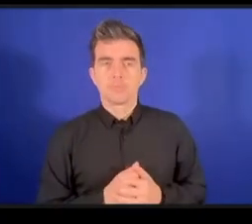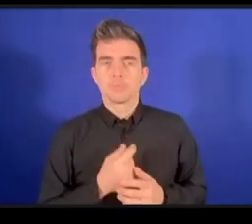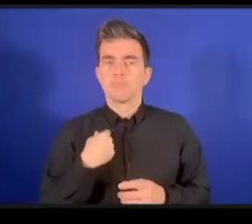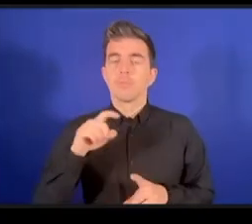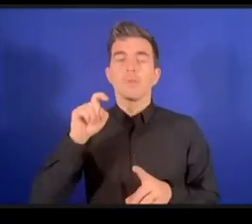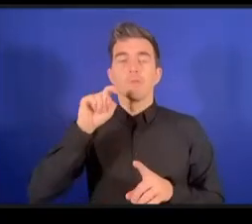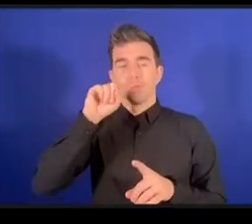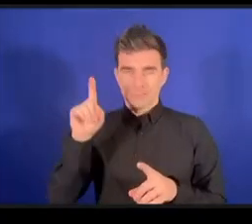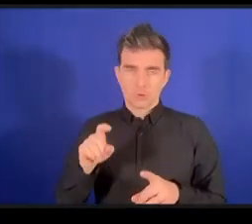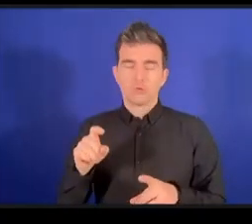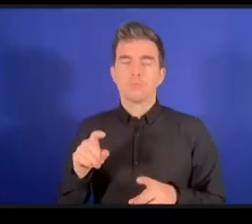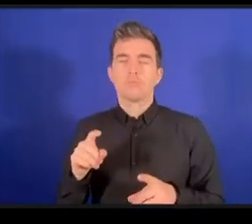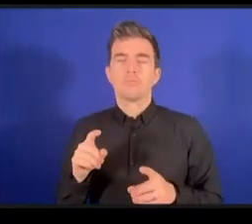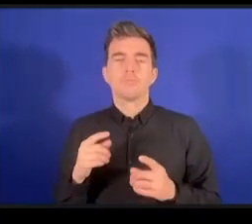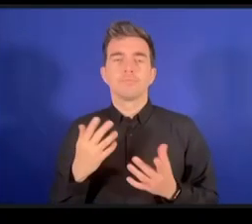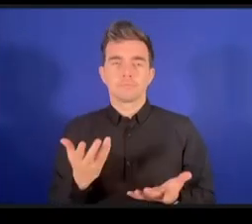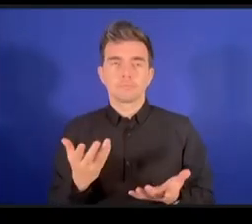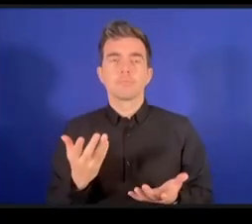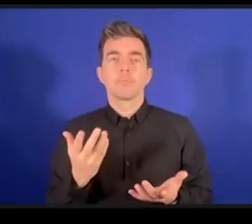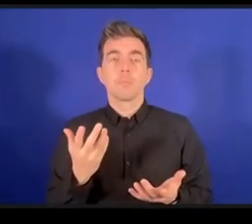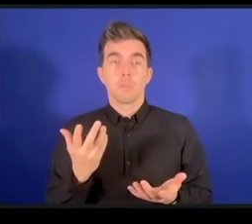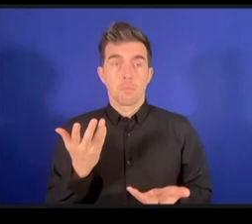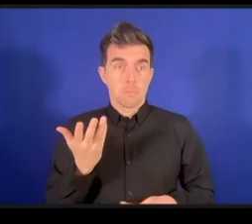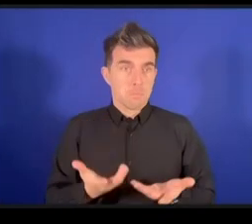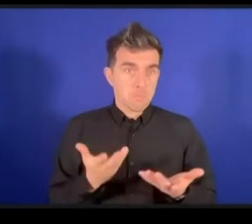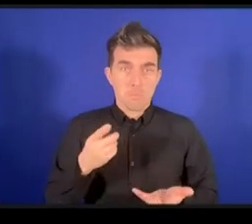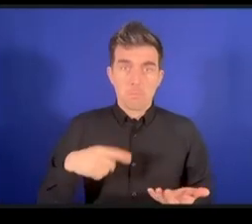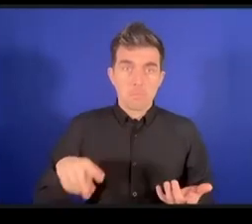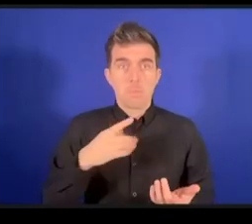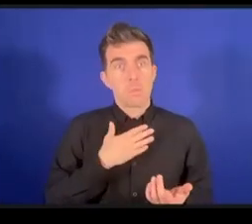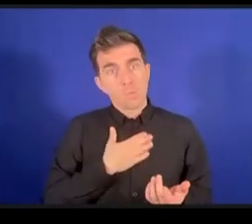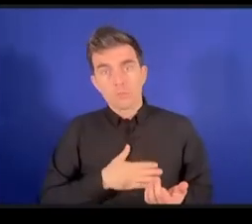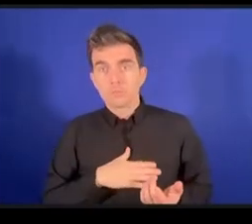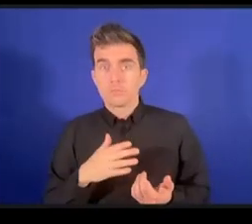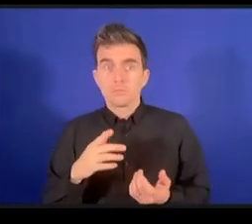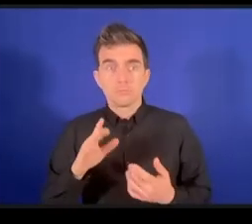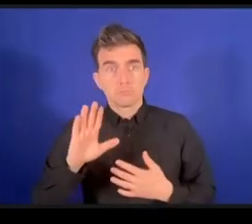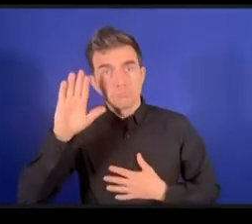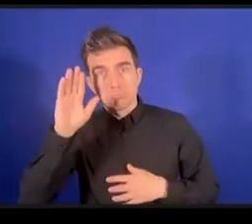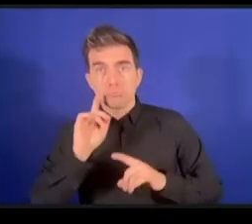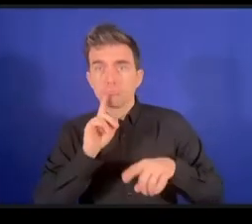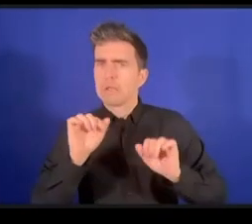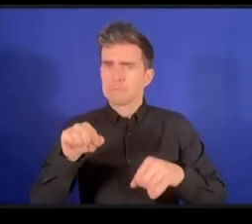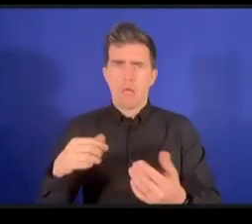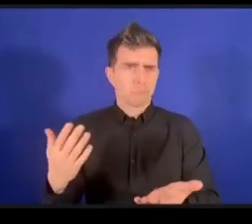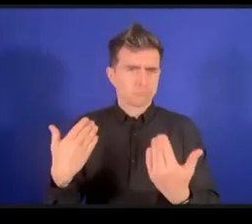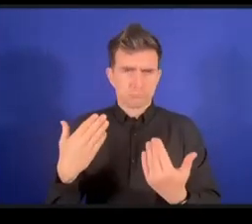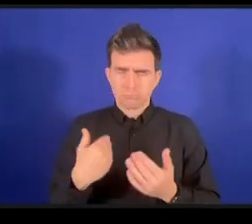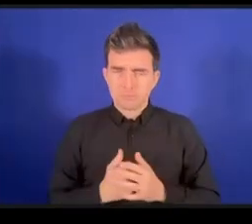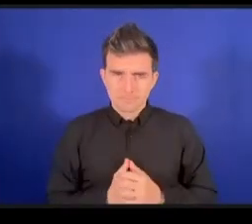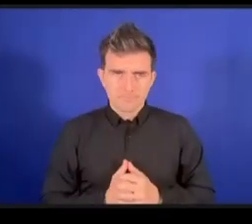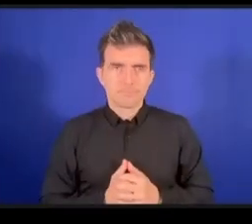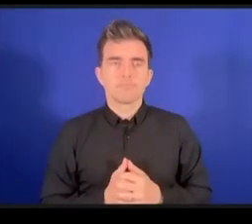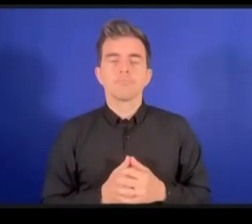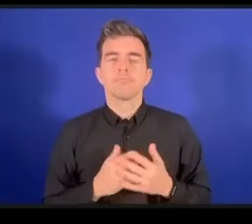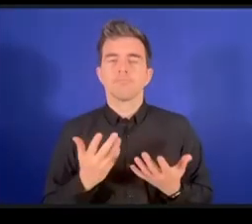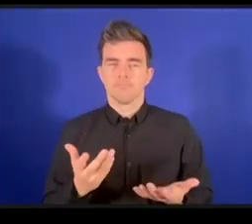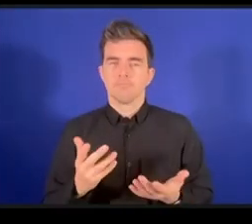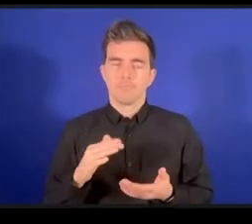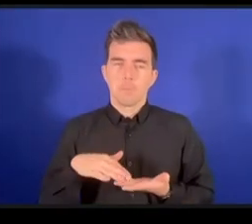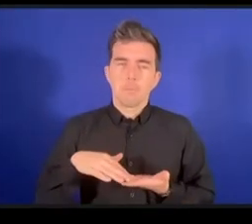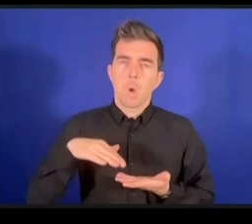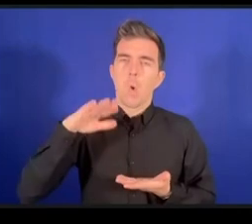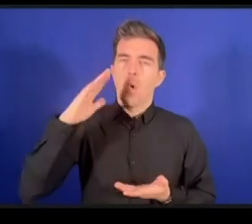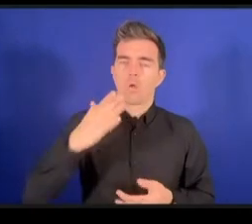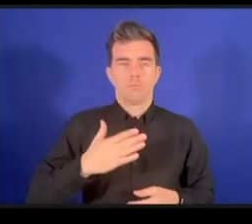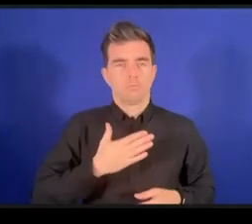to do so. It has to do with increasing our ability and our capacity to produce accessible interfaces